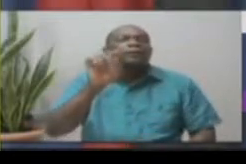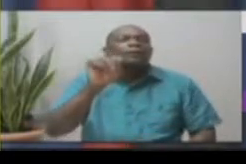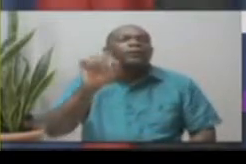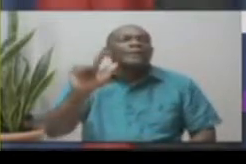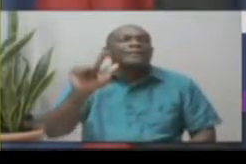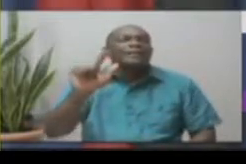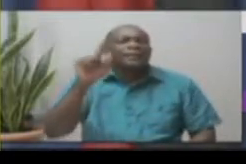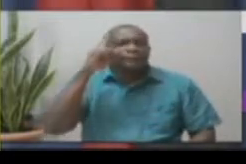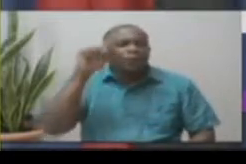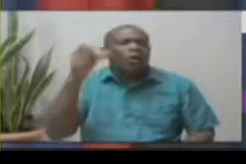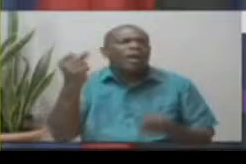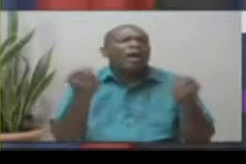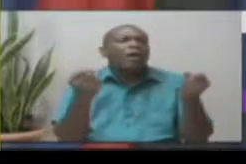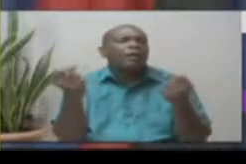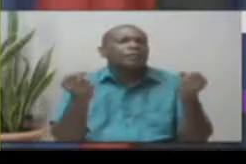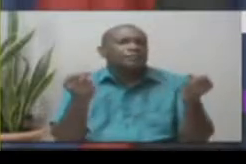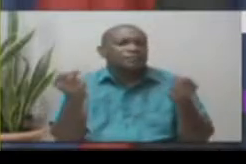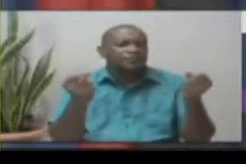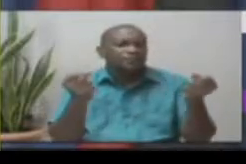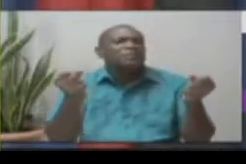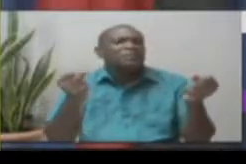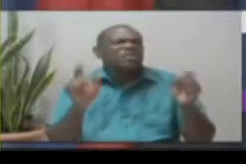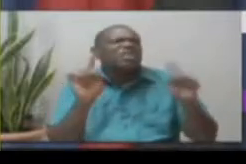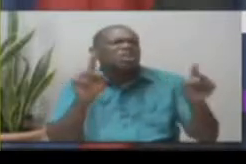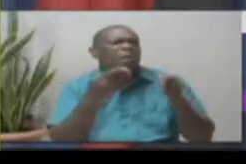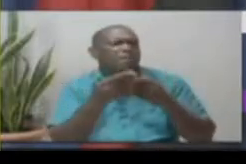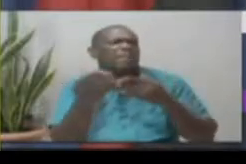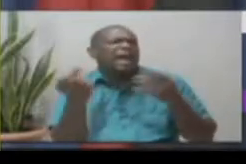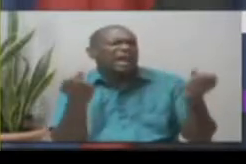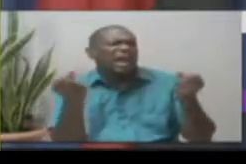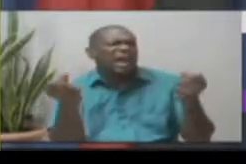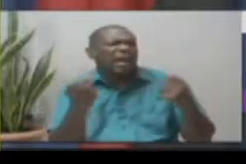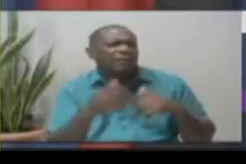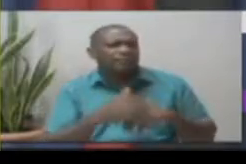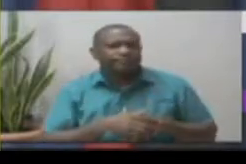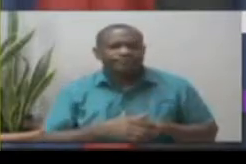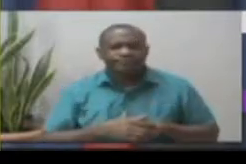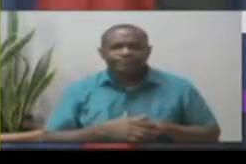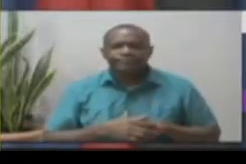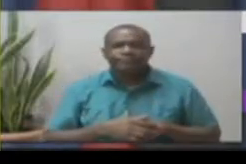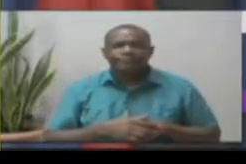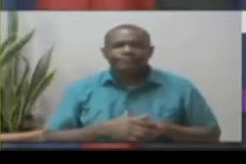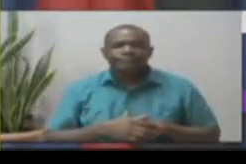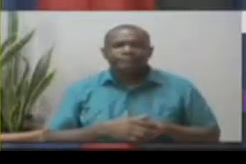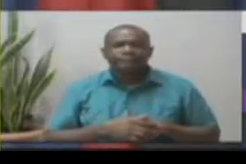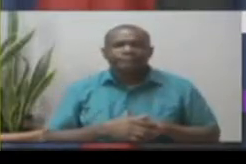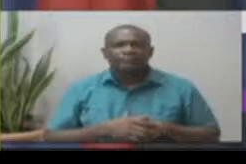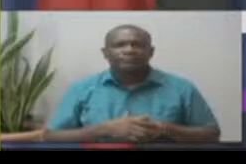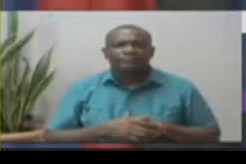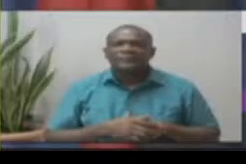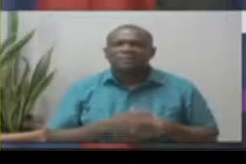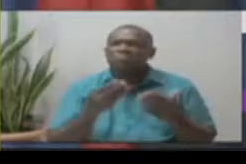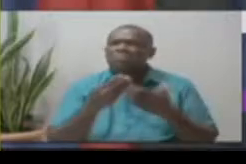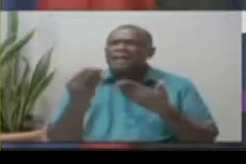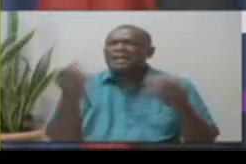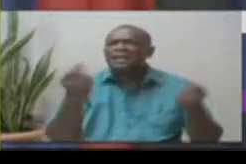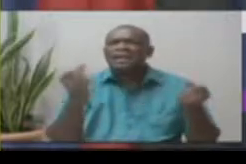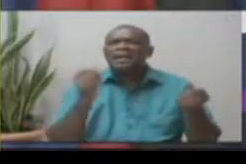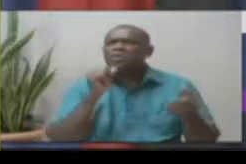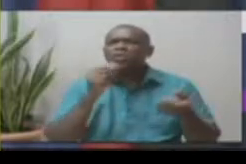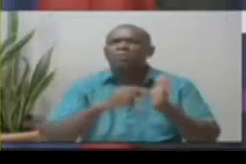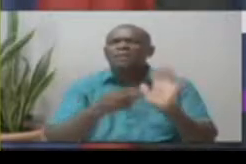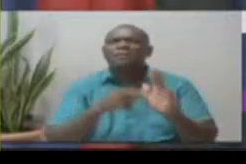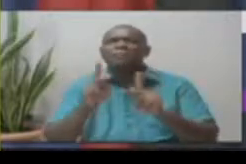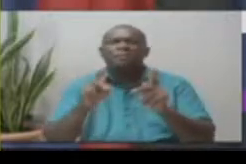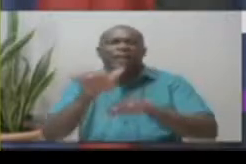return from Monday because it involves buying a car doesn't involve crowding, and we